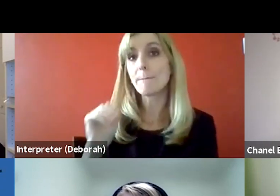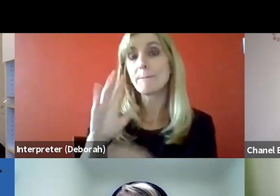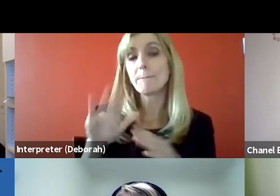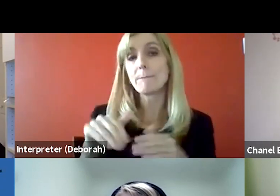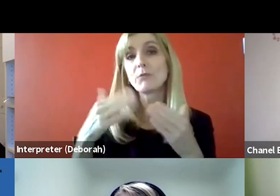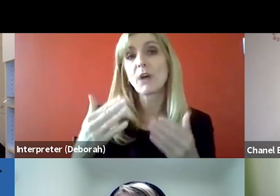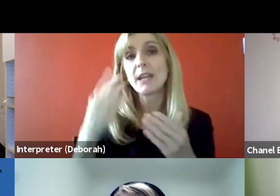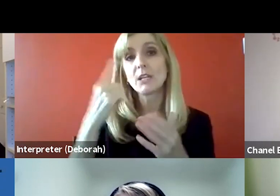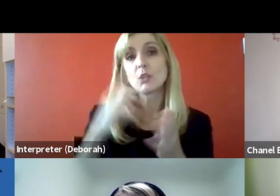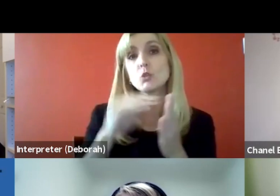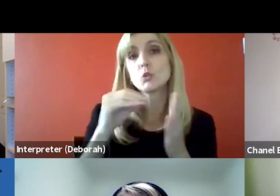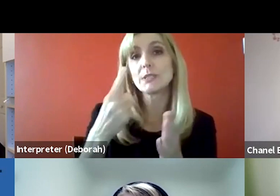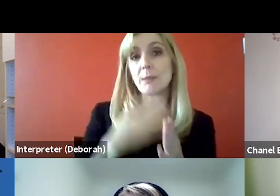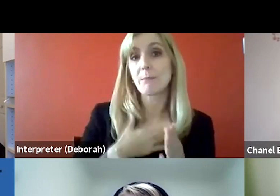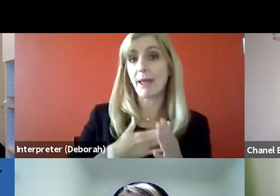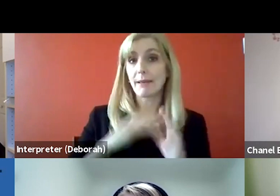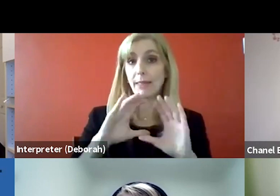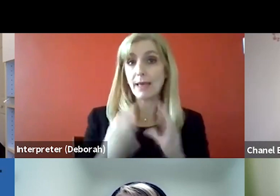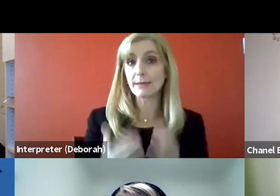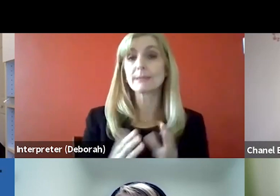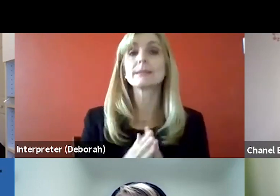for students in my classes.